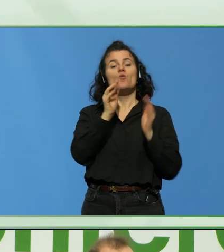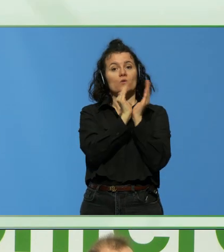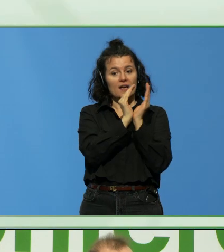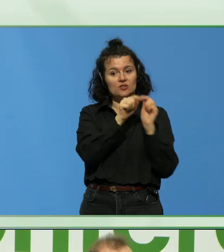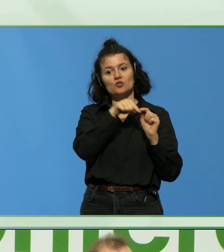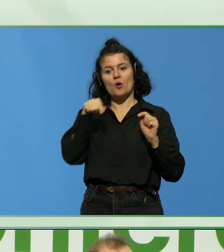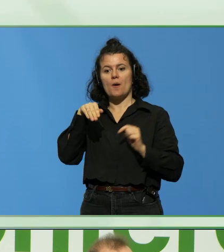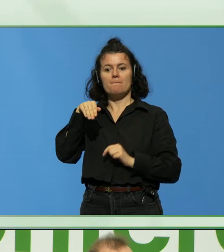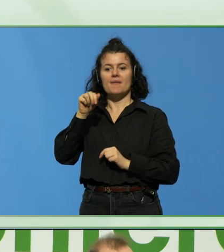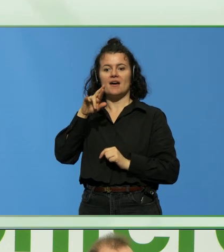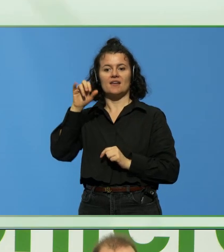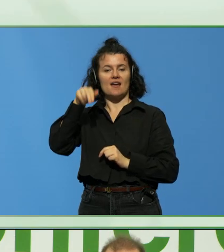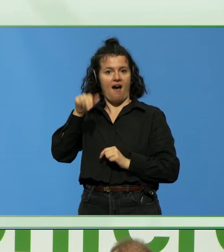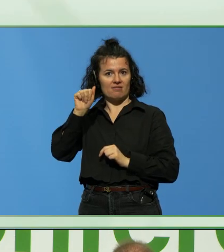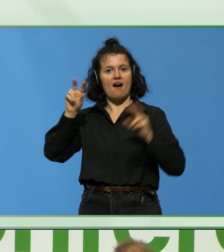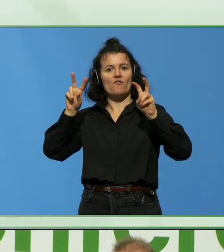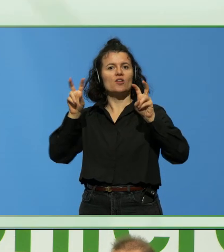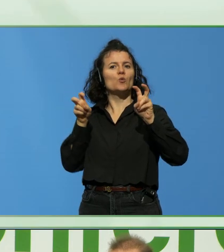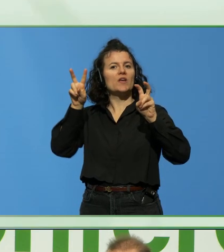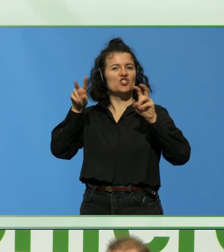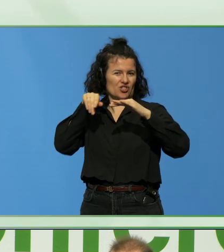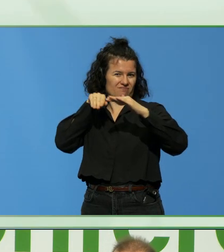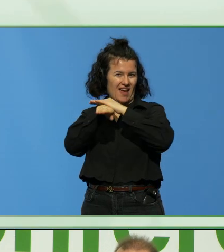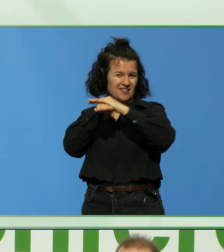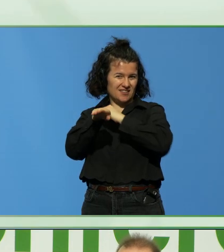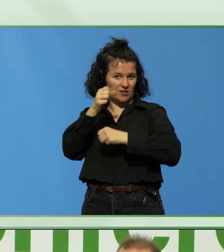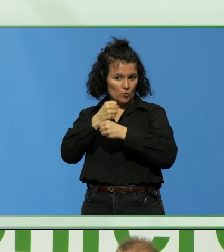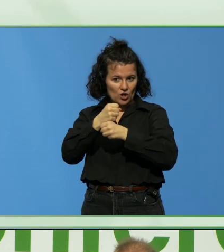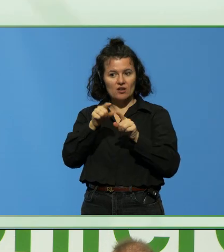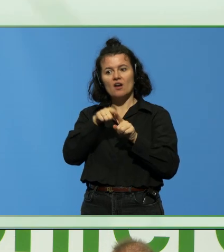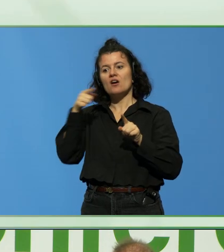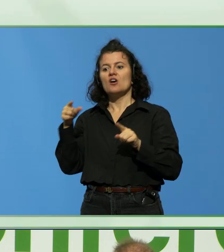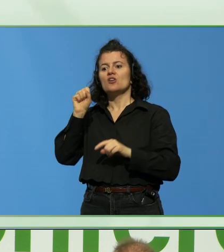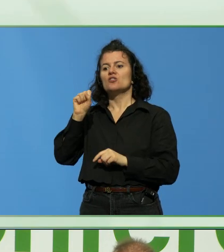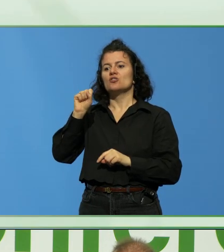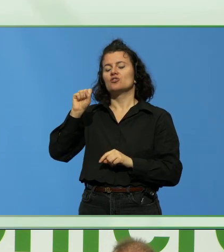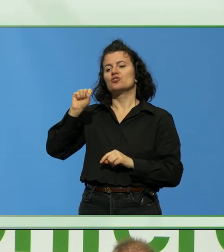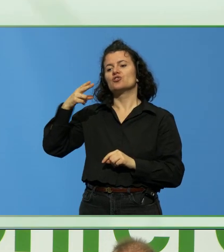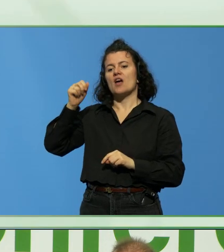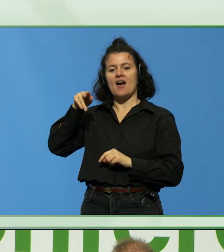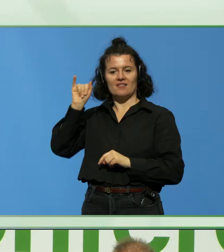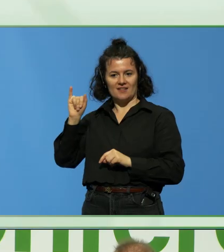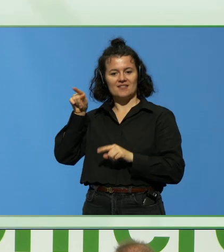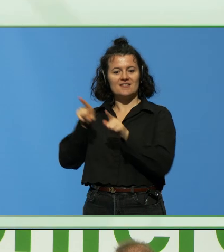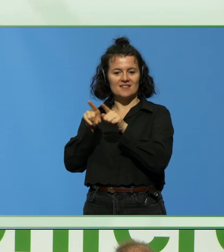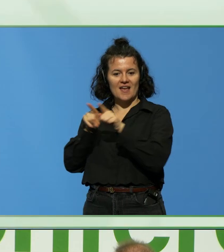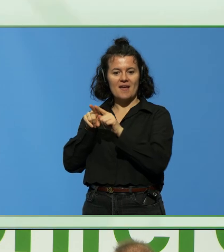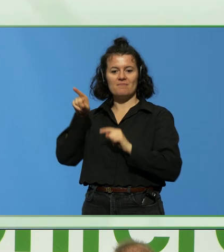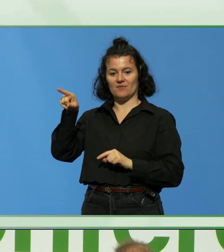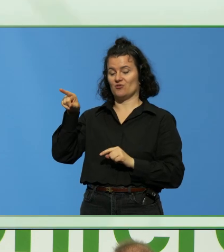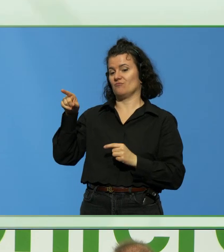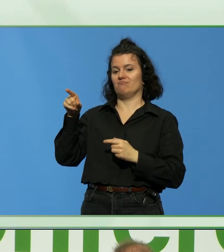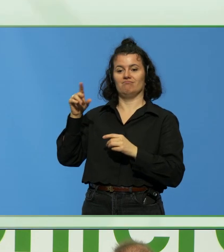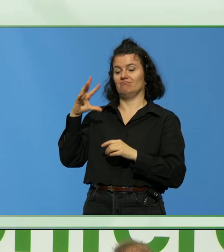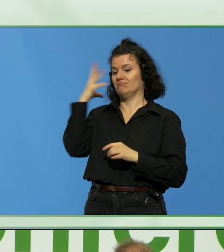who's done great work with TwitchCon Europe, and we have Shani Danda, who, aside of being a fabulous and shady real estate broker